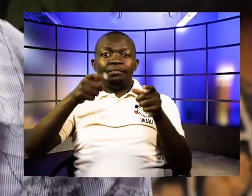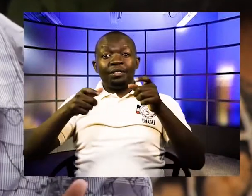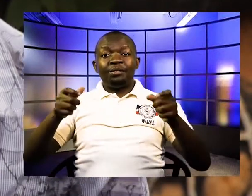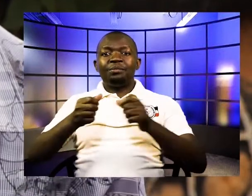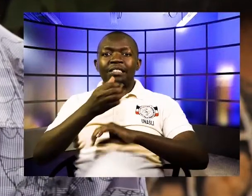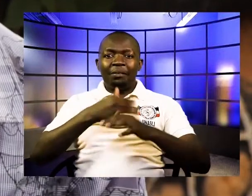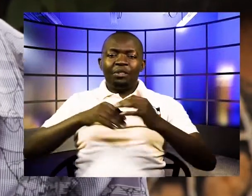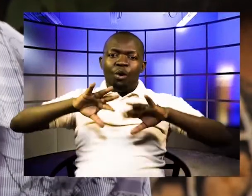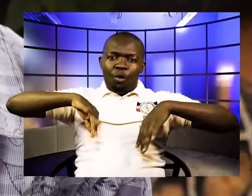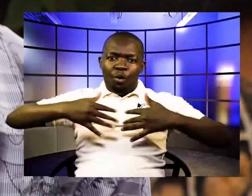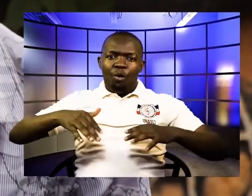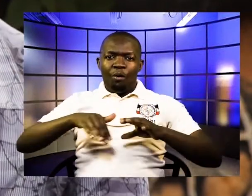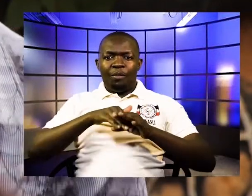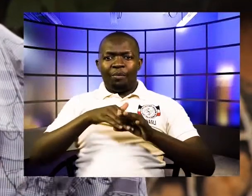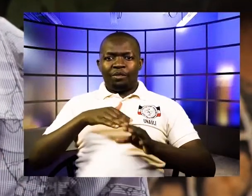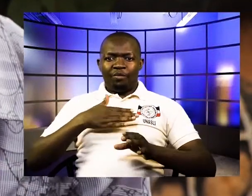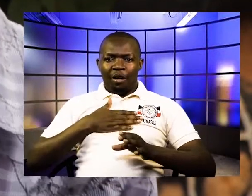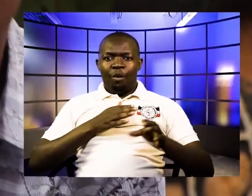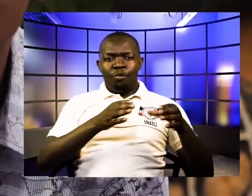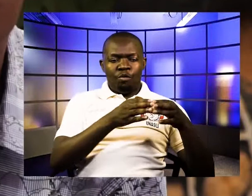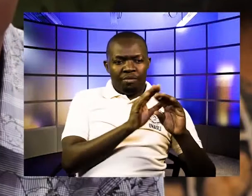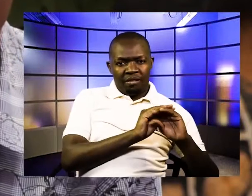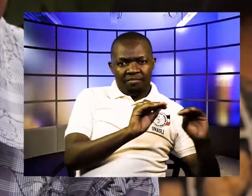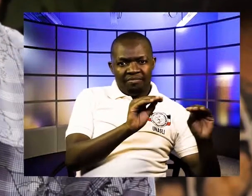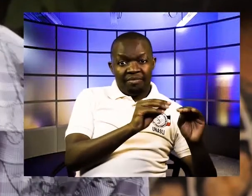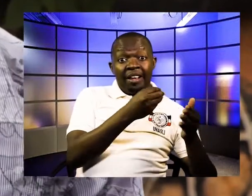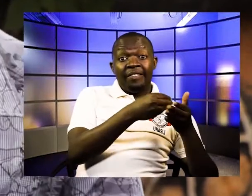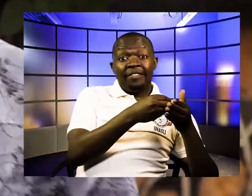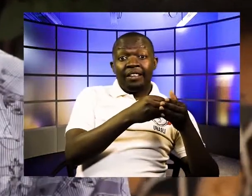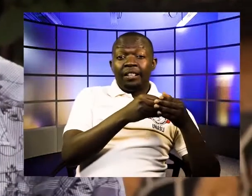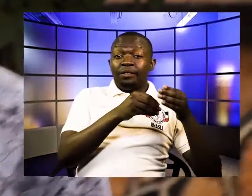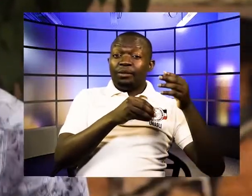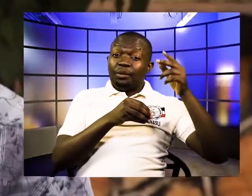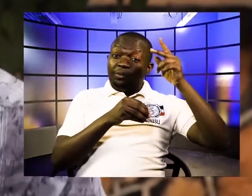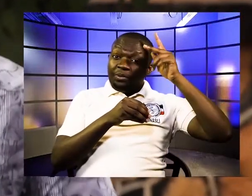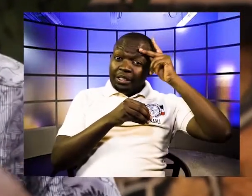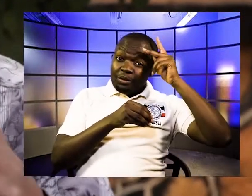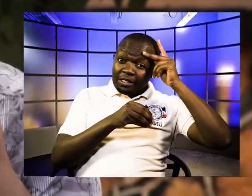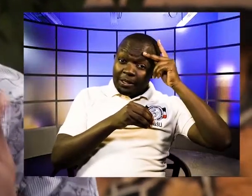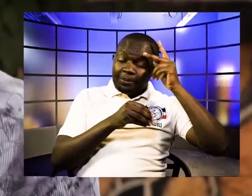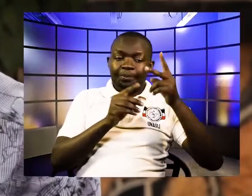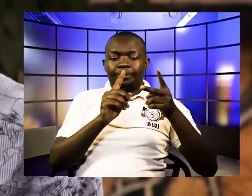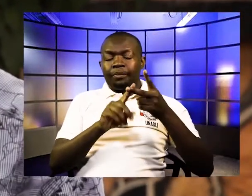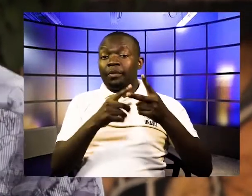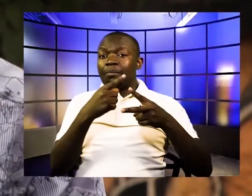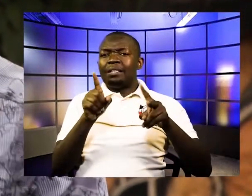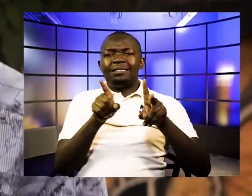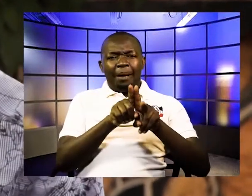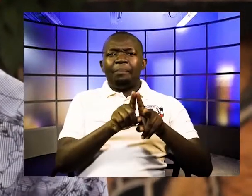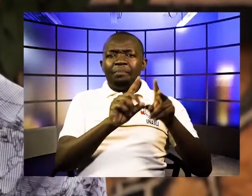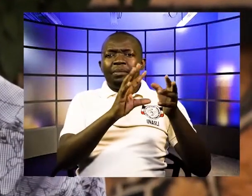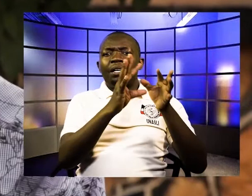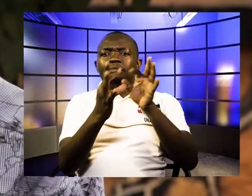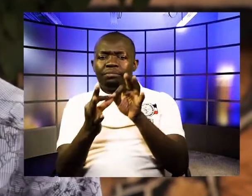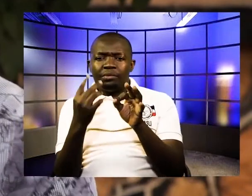who are members of the group, train them in financial literacy, but also link them up, open up